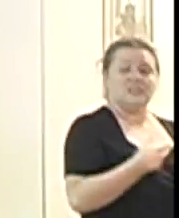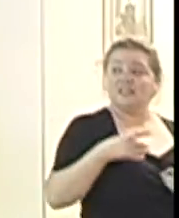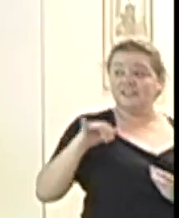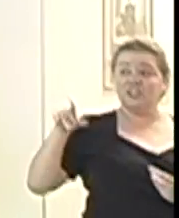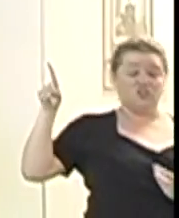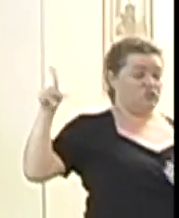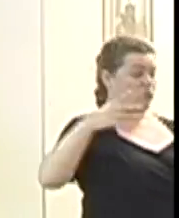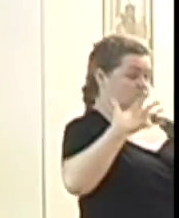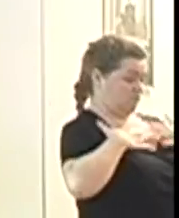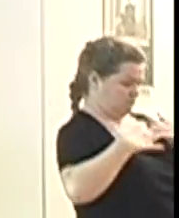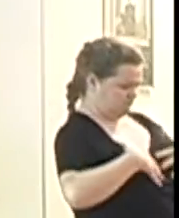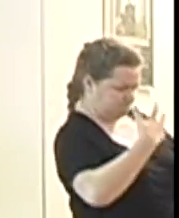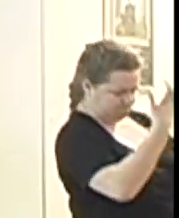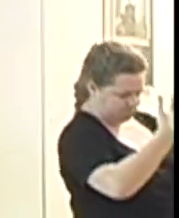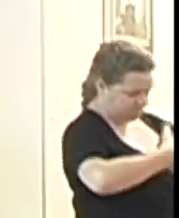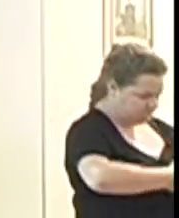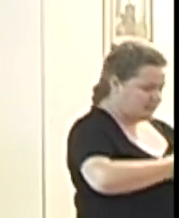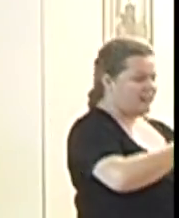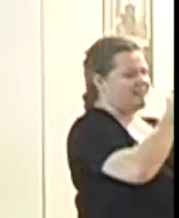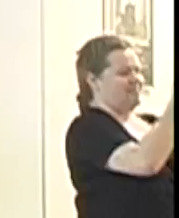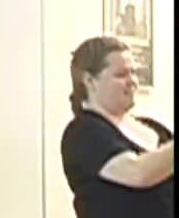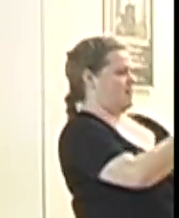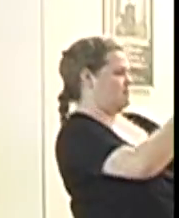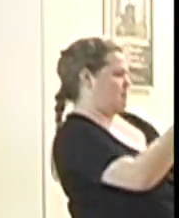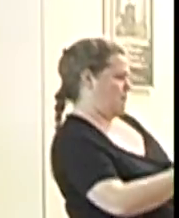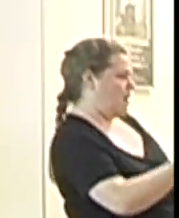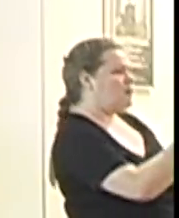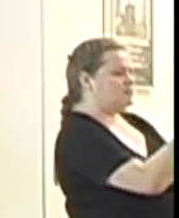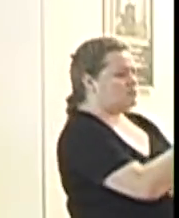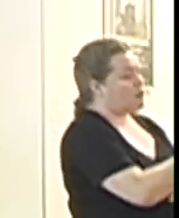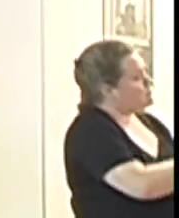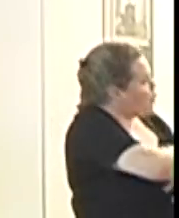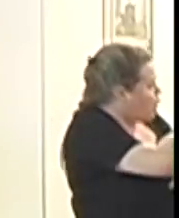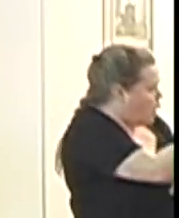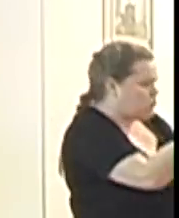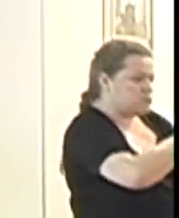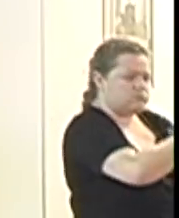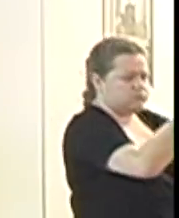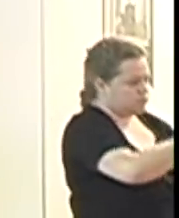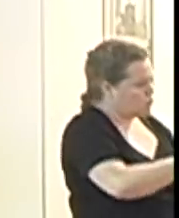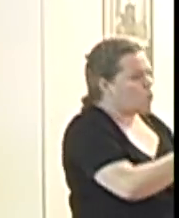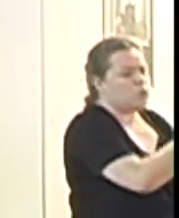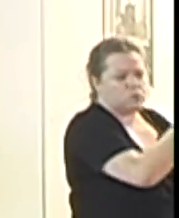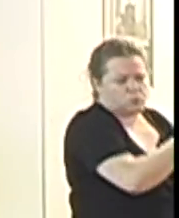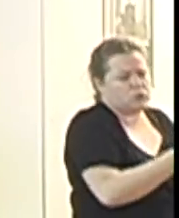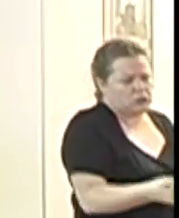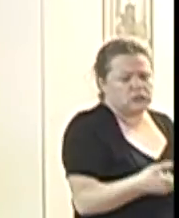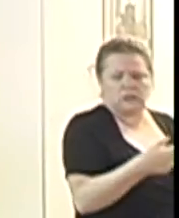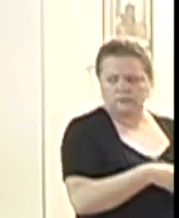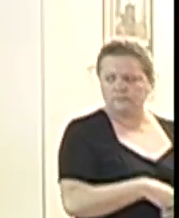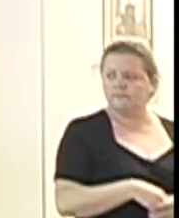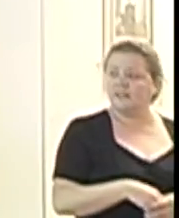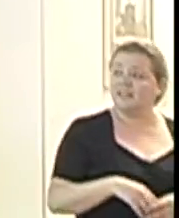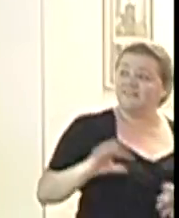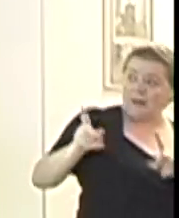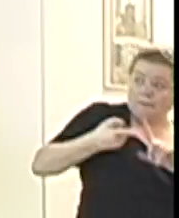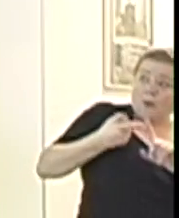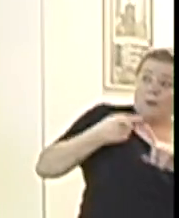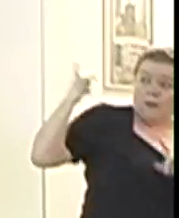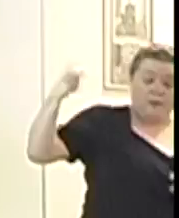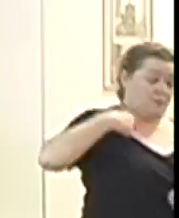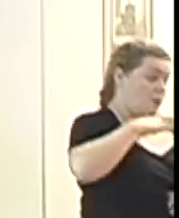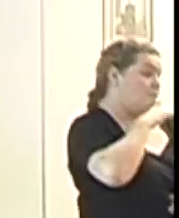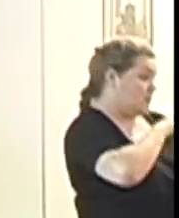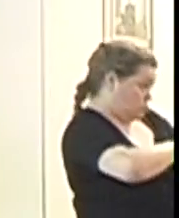properties of the grammatical system of ASL and most other sign languages, I believe. So let me first talk about